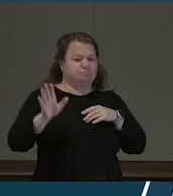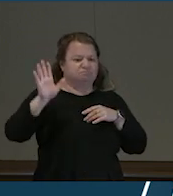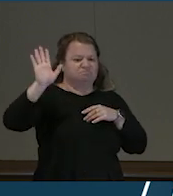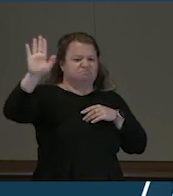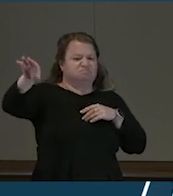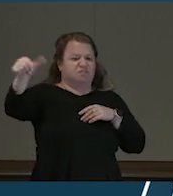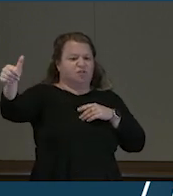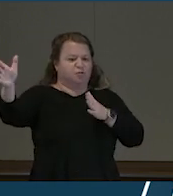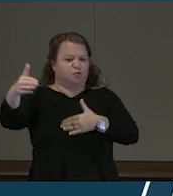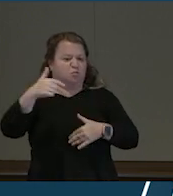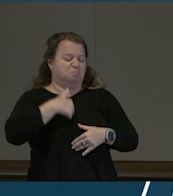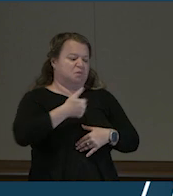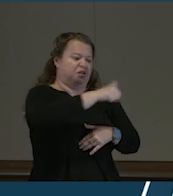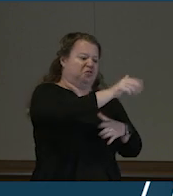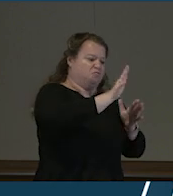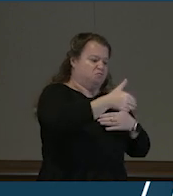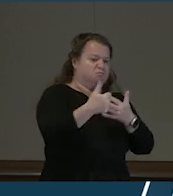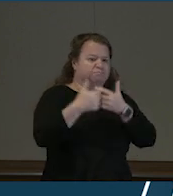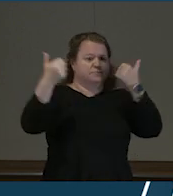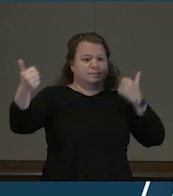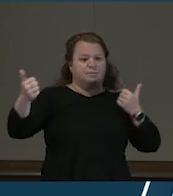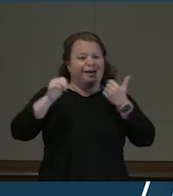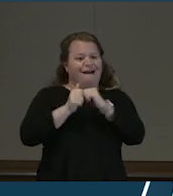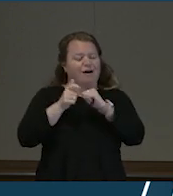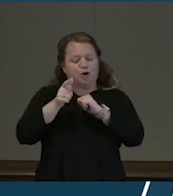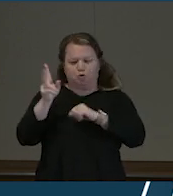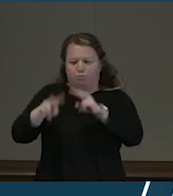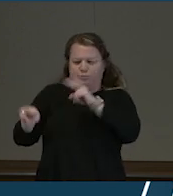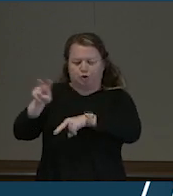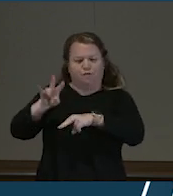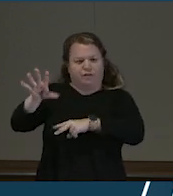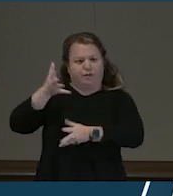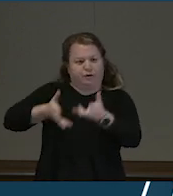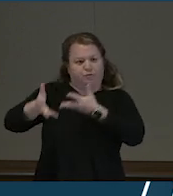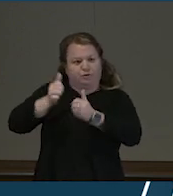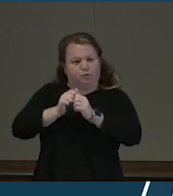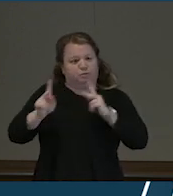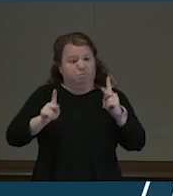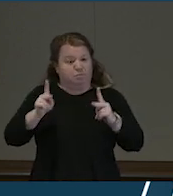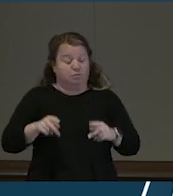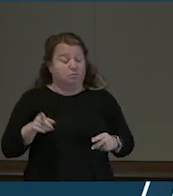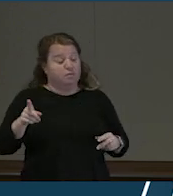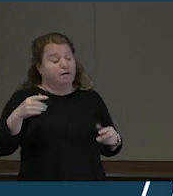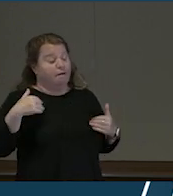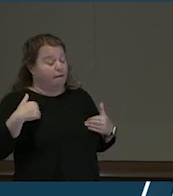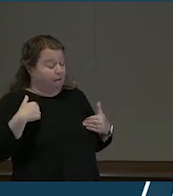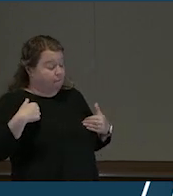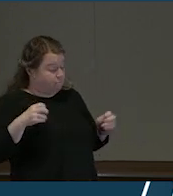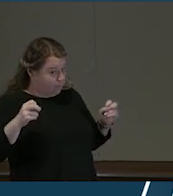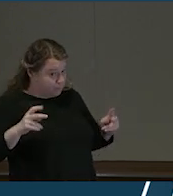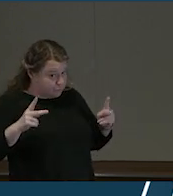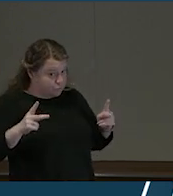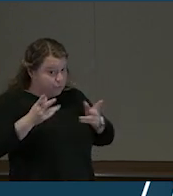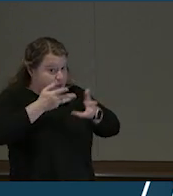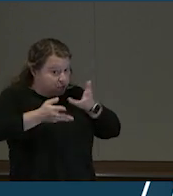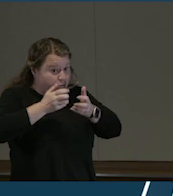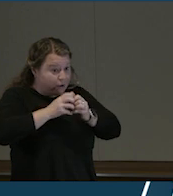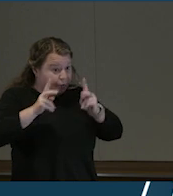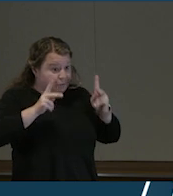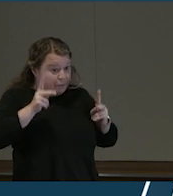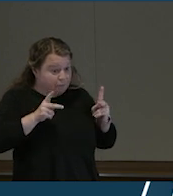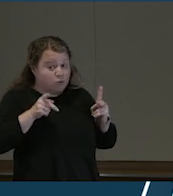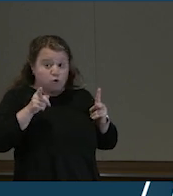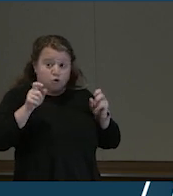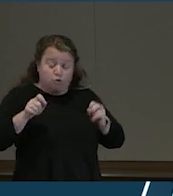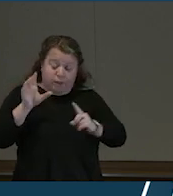your days. How do you observe their interactions with others? Do they have these opportunities to interact with others for you to